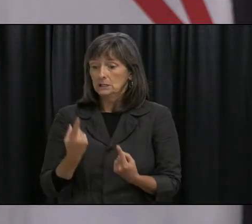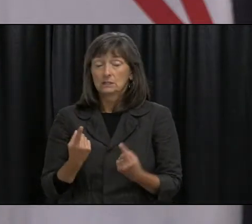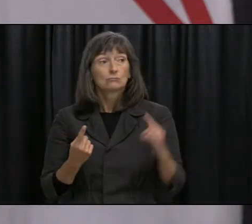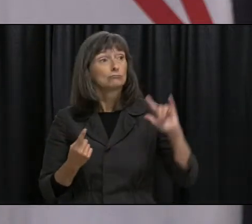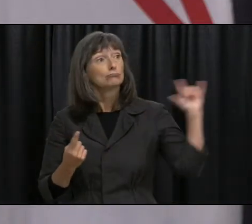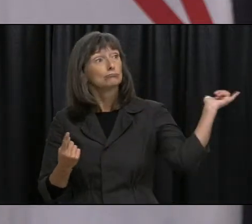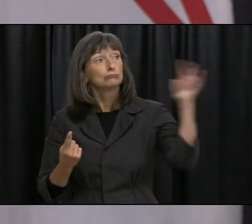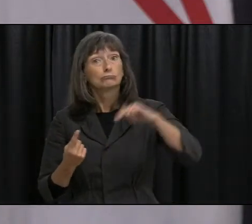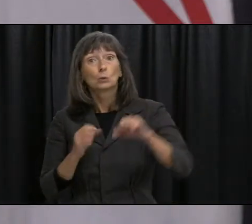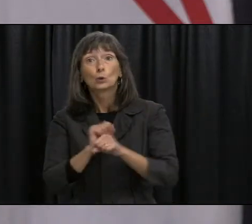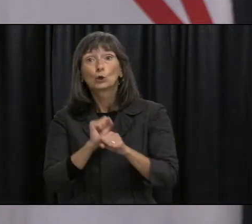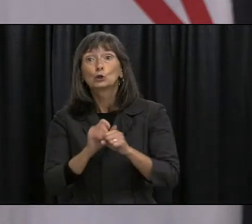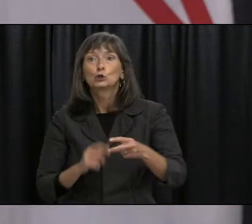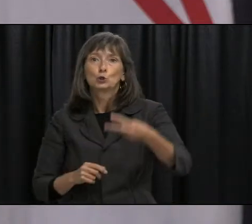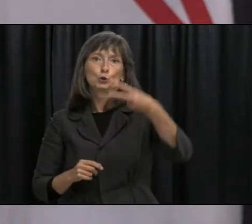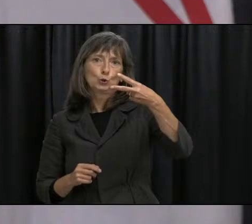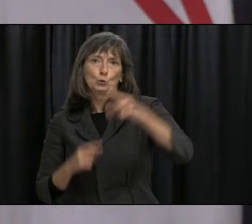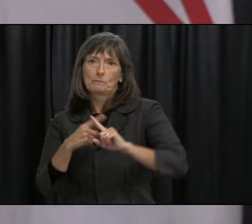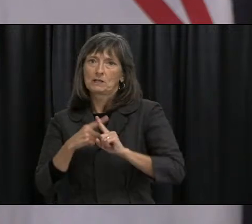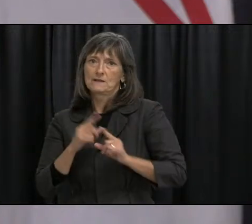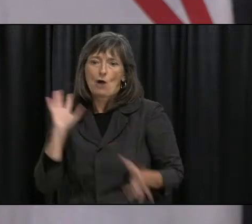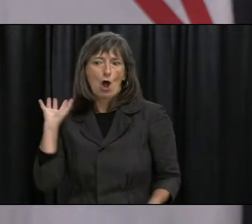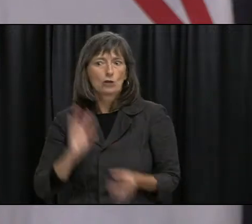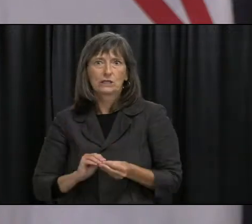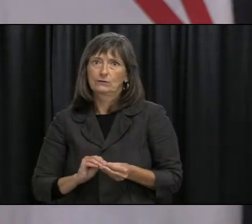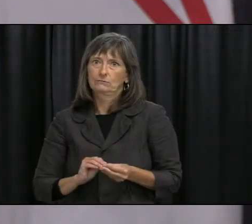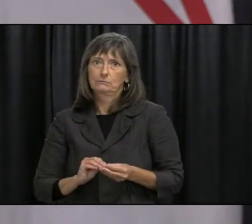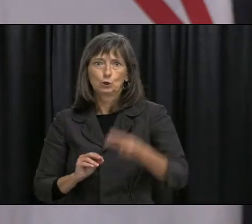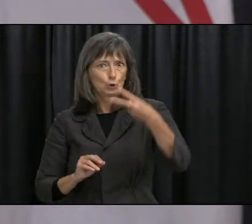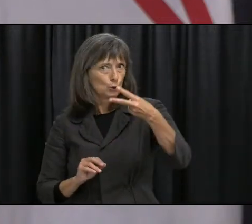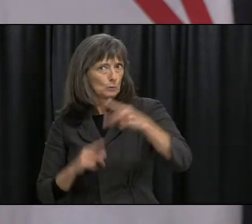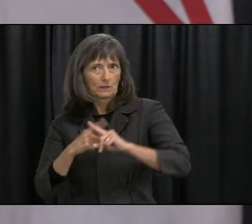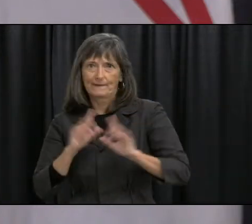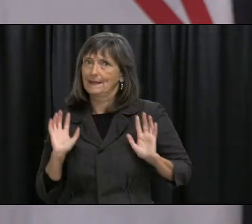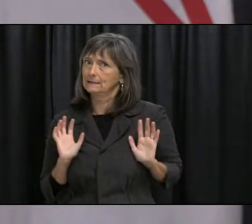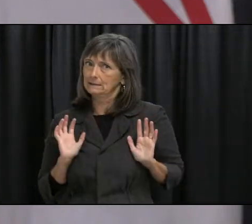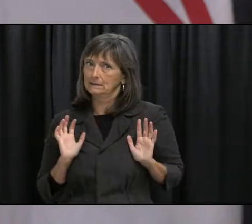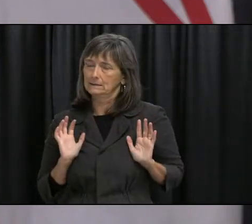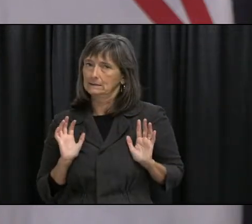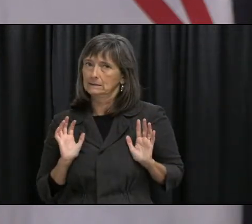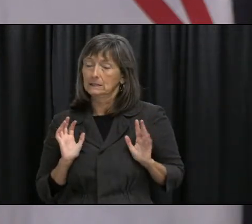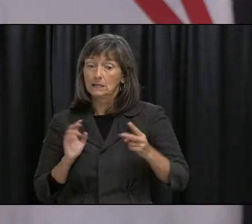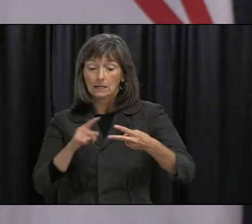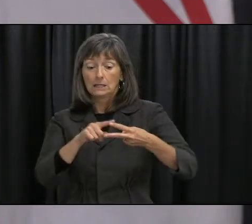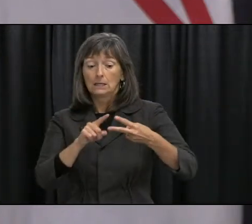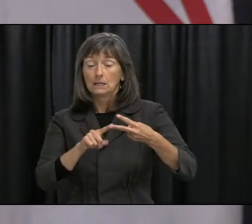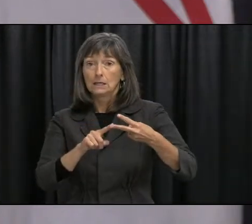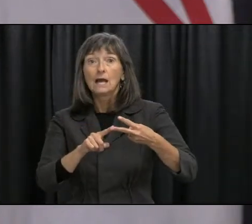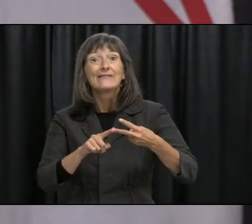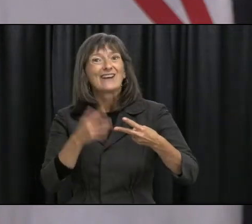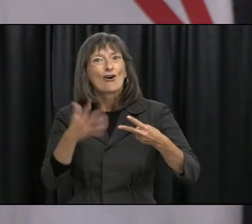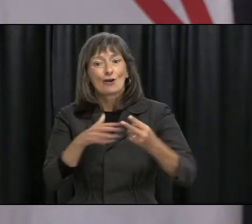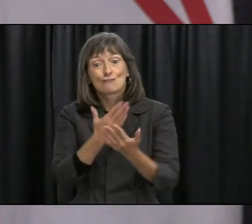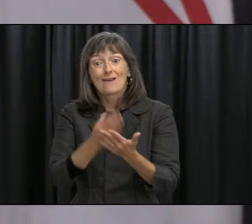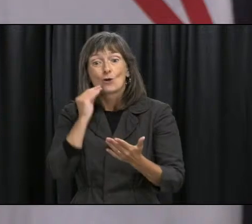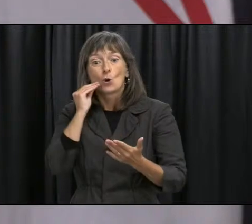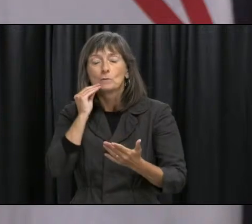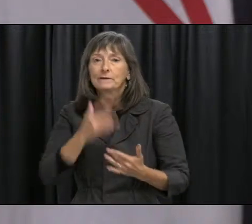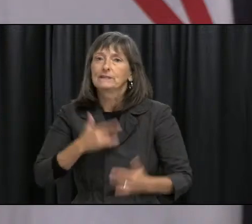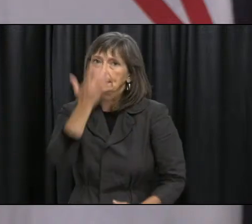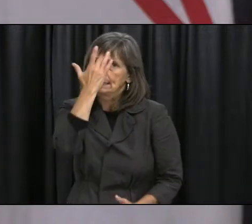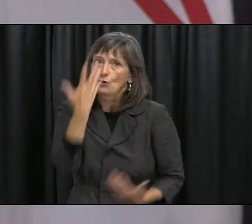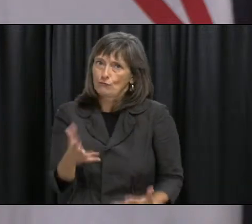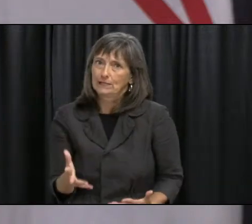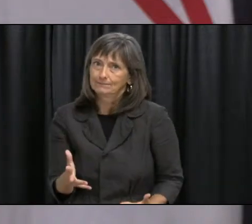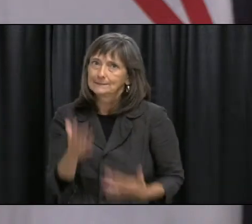rotational workers. And certainly, if both of those people were symptomatic.